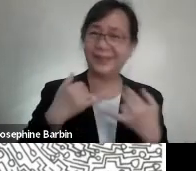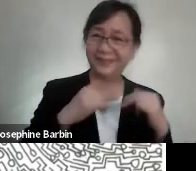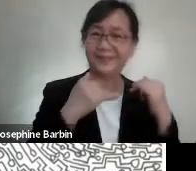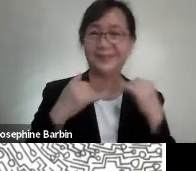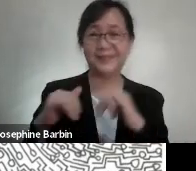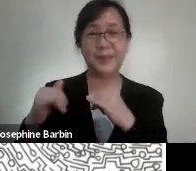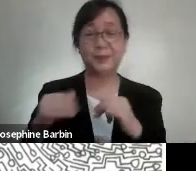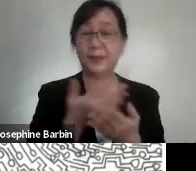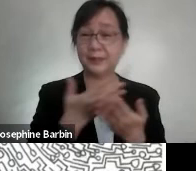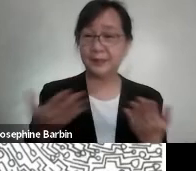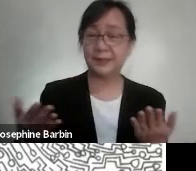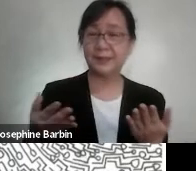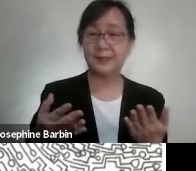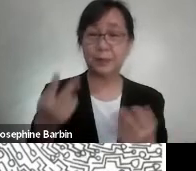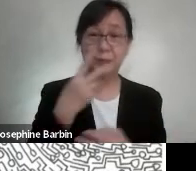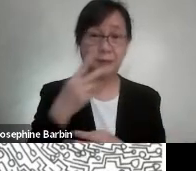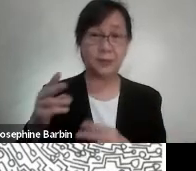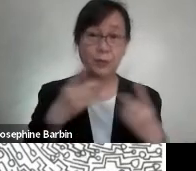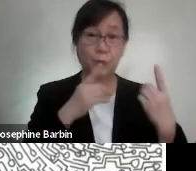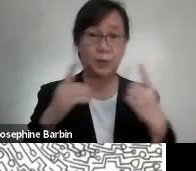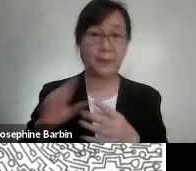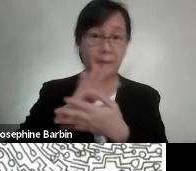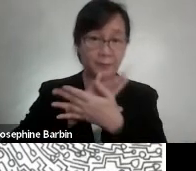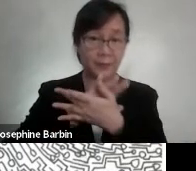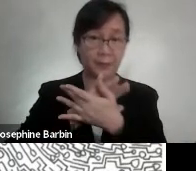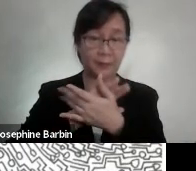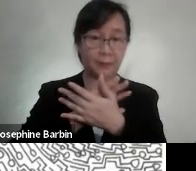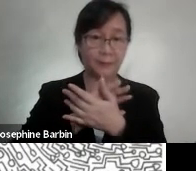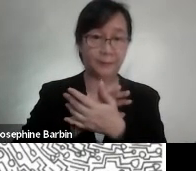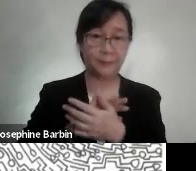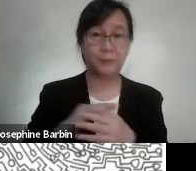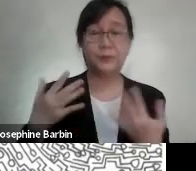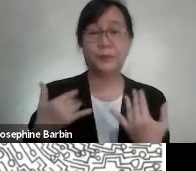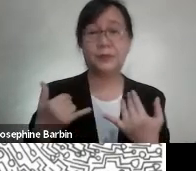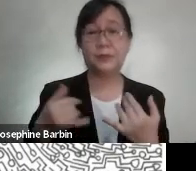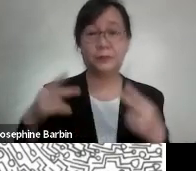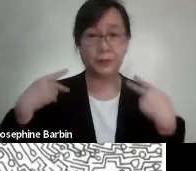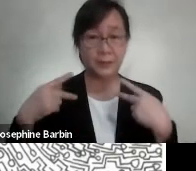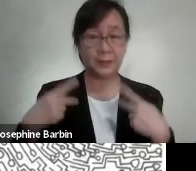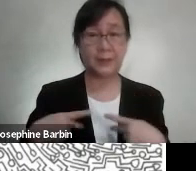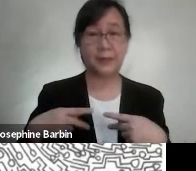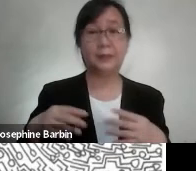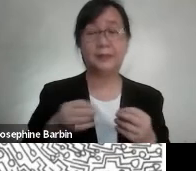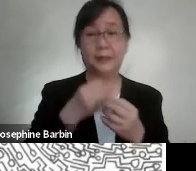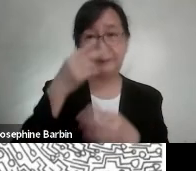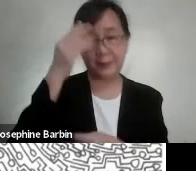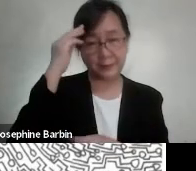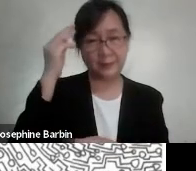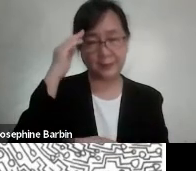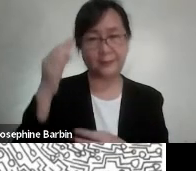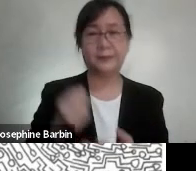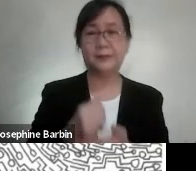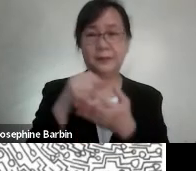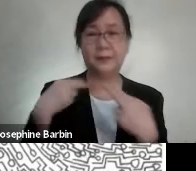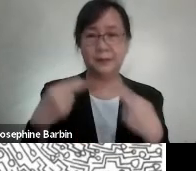and that these things, as we've seen during the pandemic, are vital to both their physical and their mental health. So